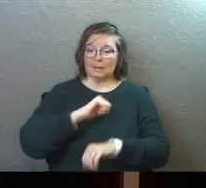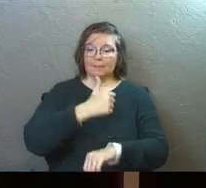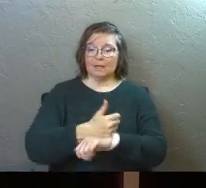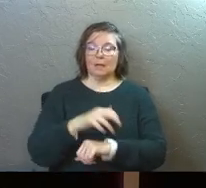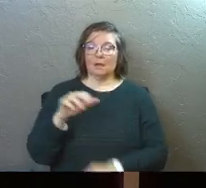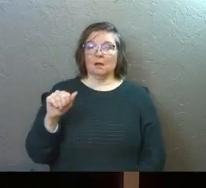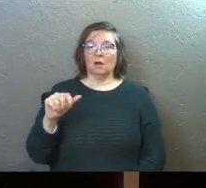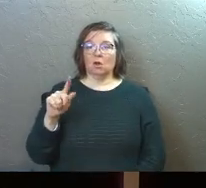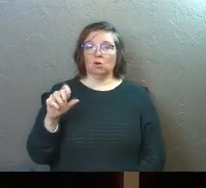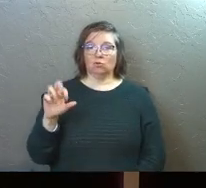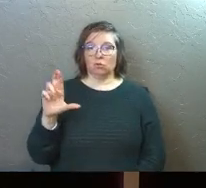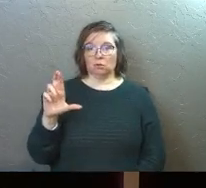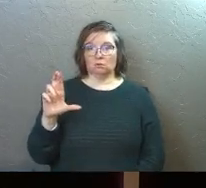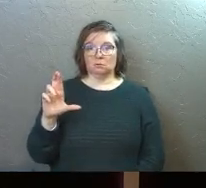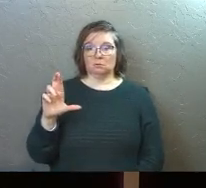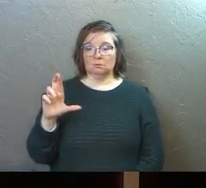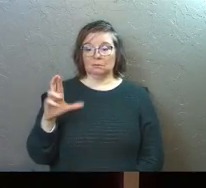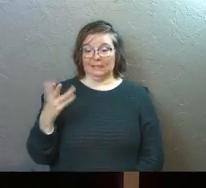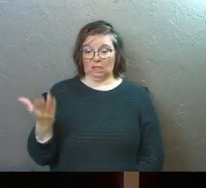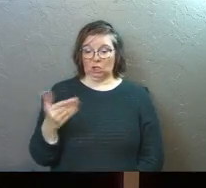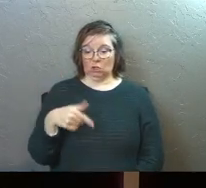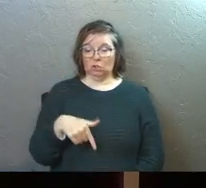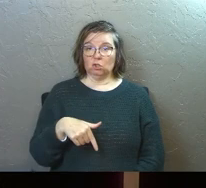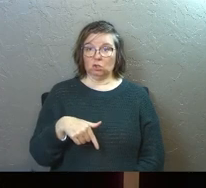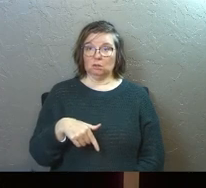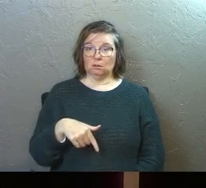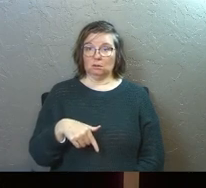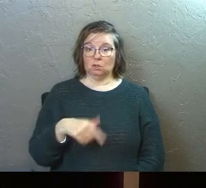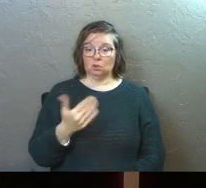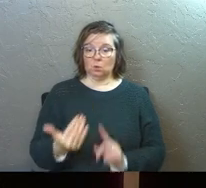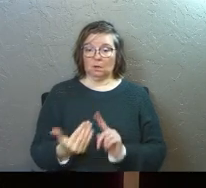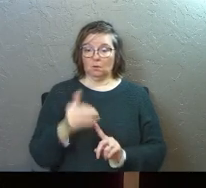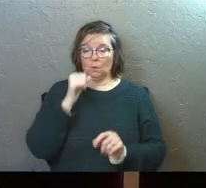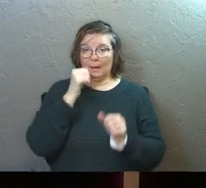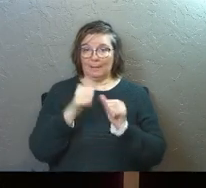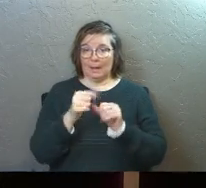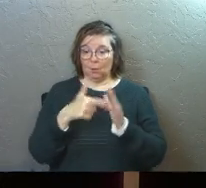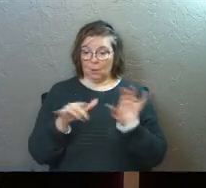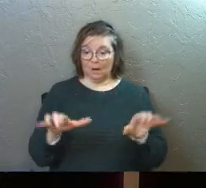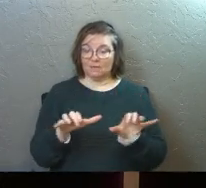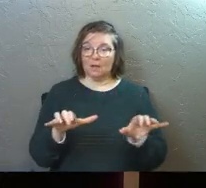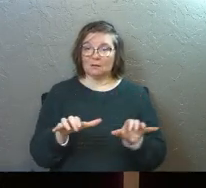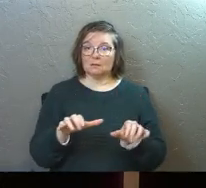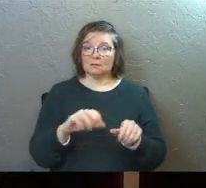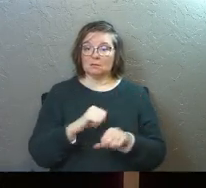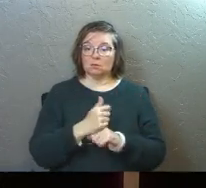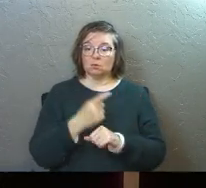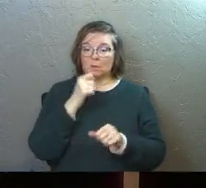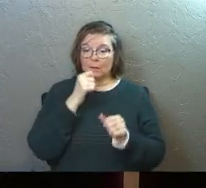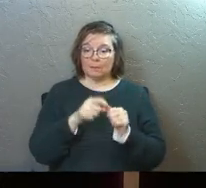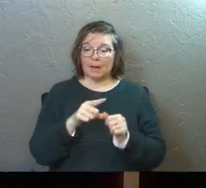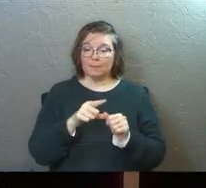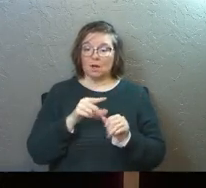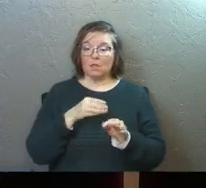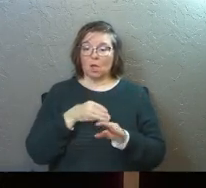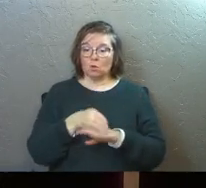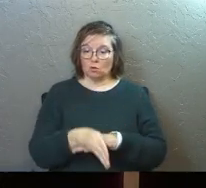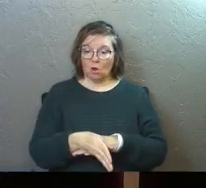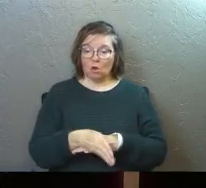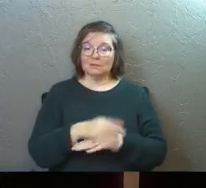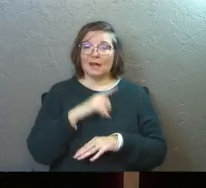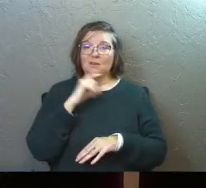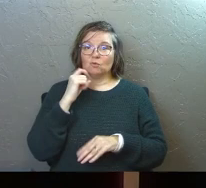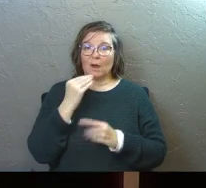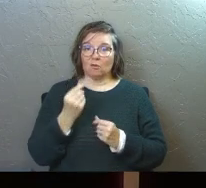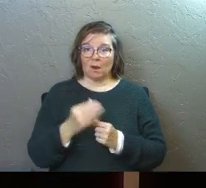altar. Build an altar here to remember what I've done. Build an altar here to remember that you crossed